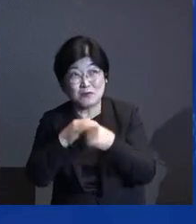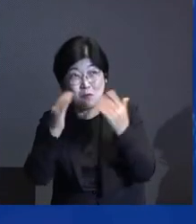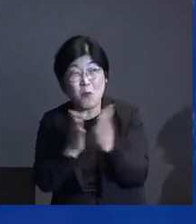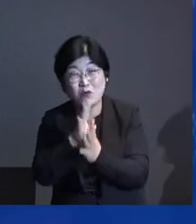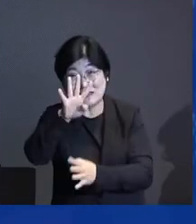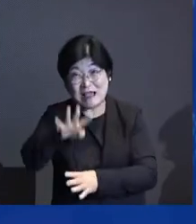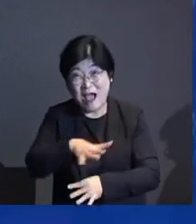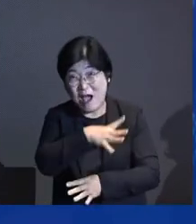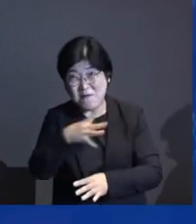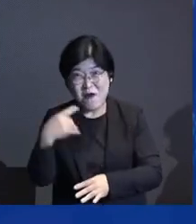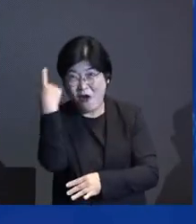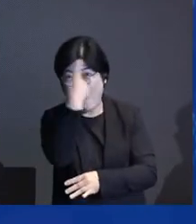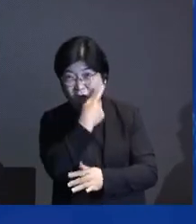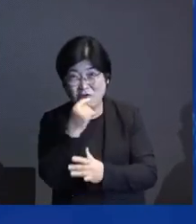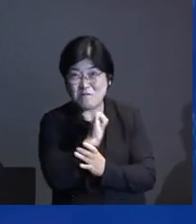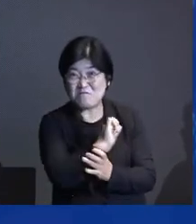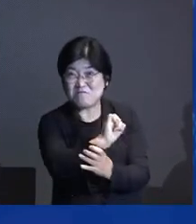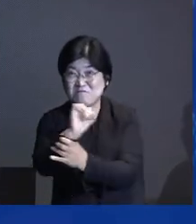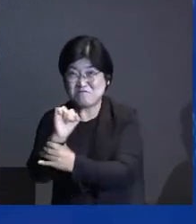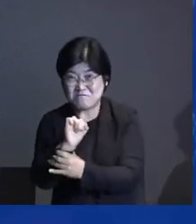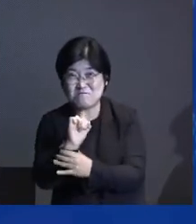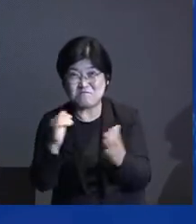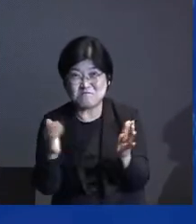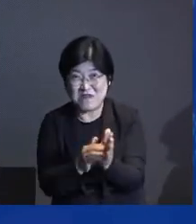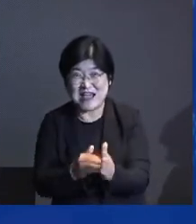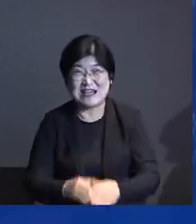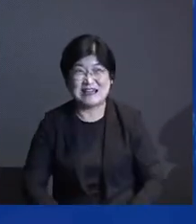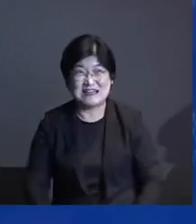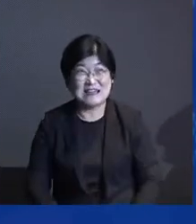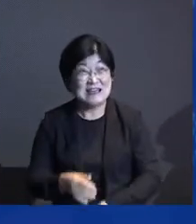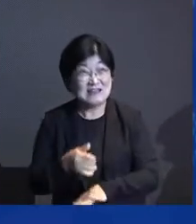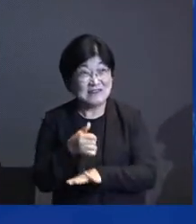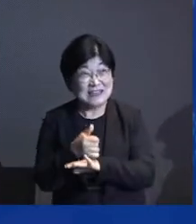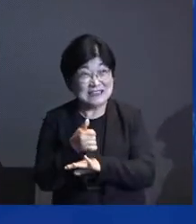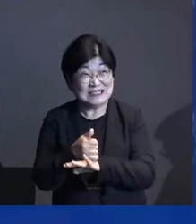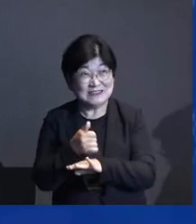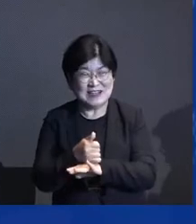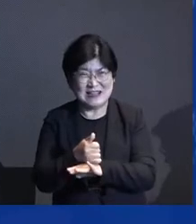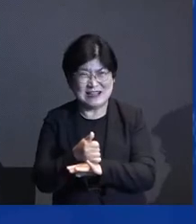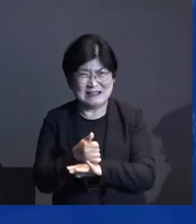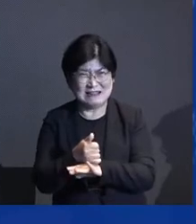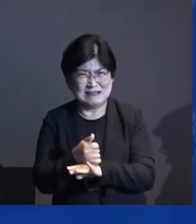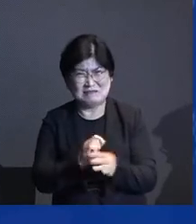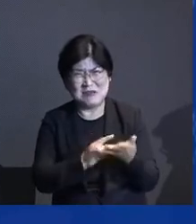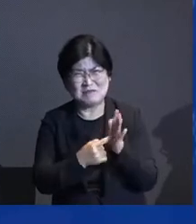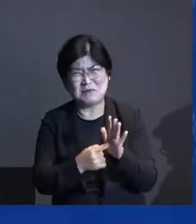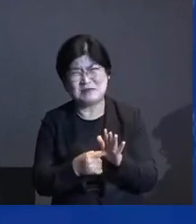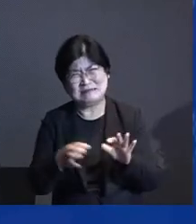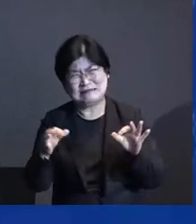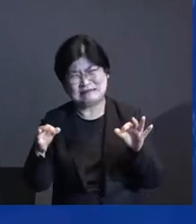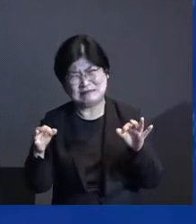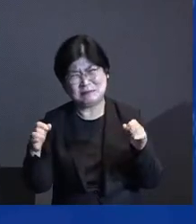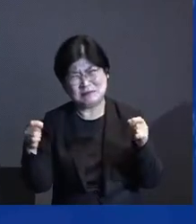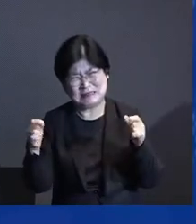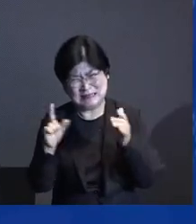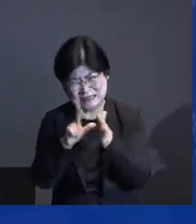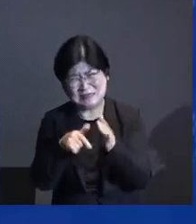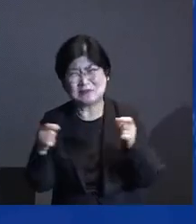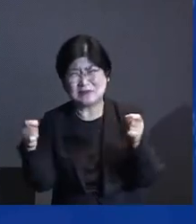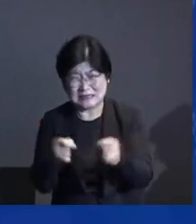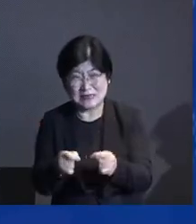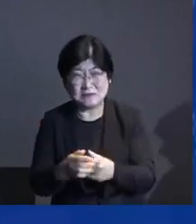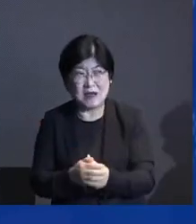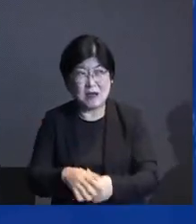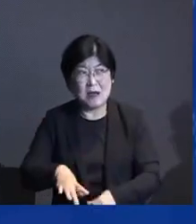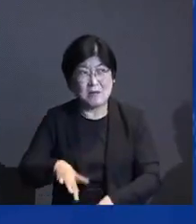the final moments, I'd like to invite our first speakers, President Zhou, to make some comments,